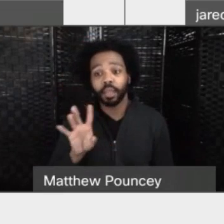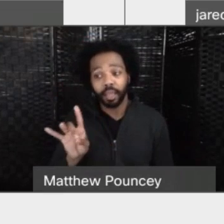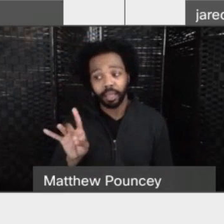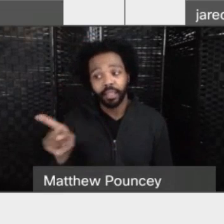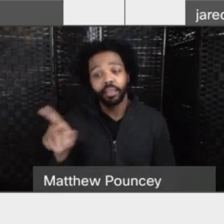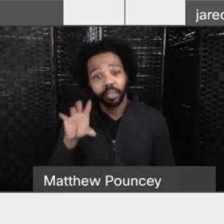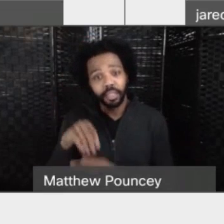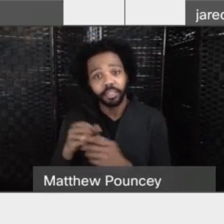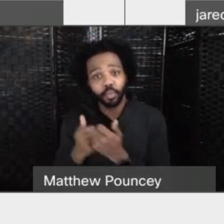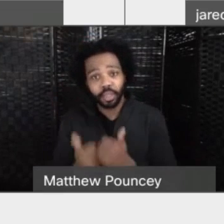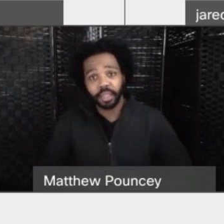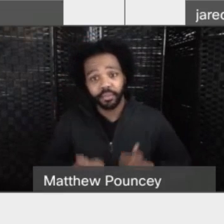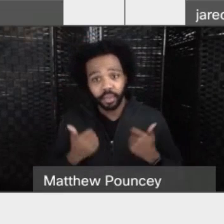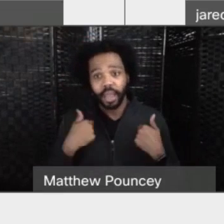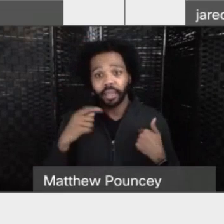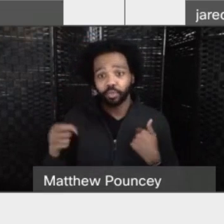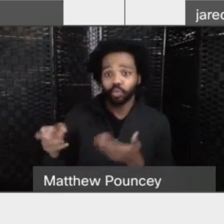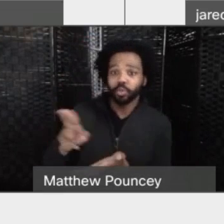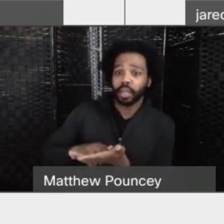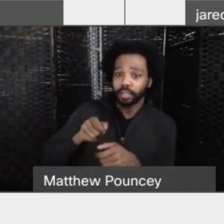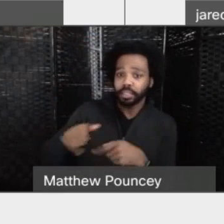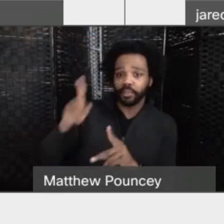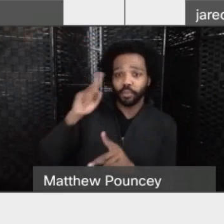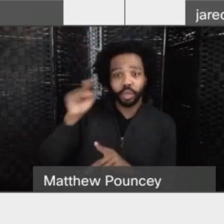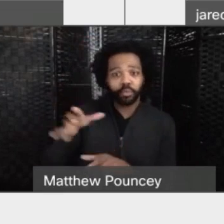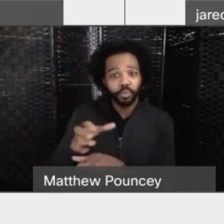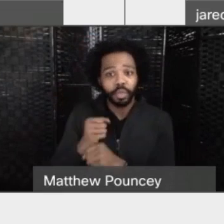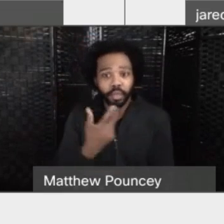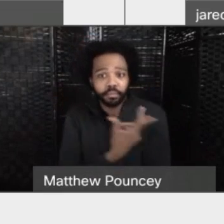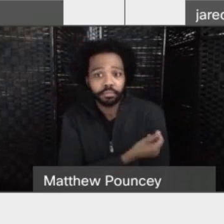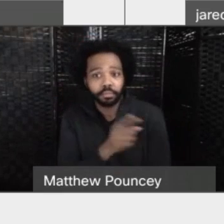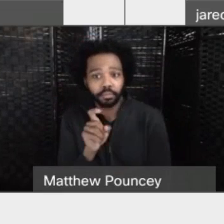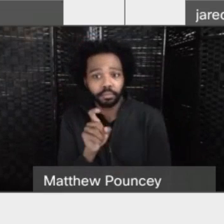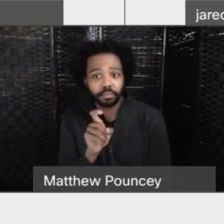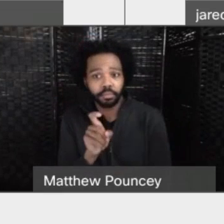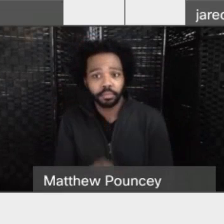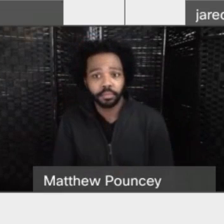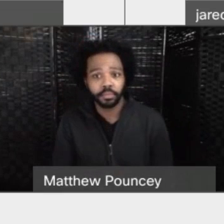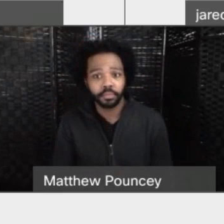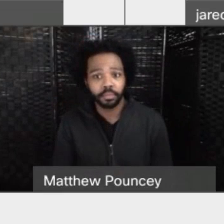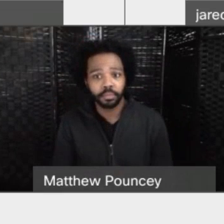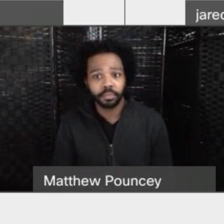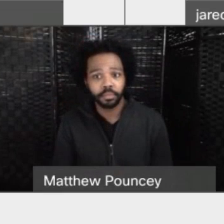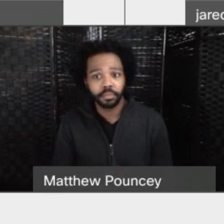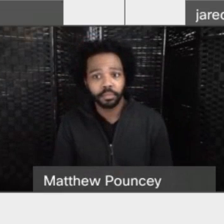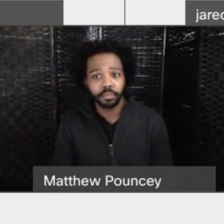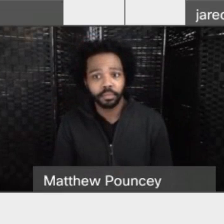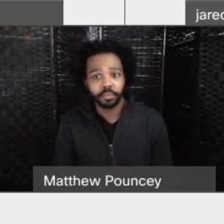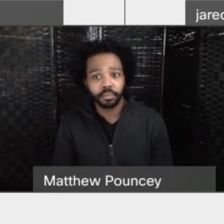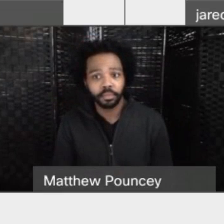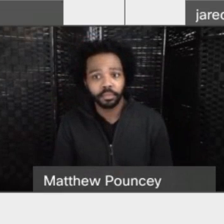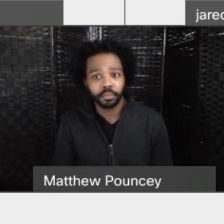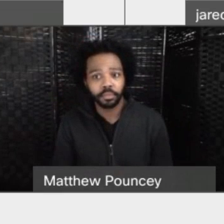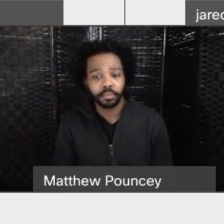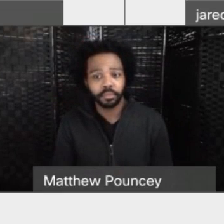have to sign a consent form for him to receive the vaccine? And then Carol follows,